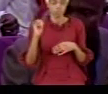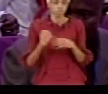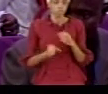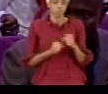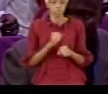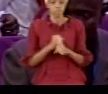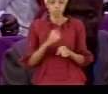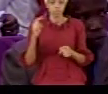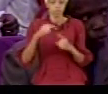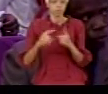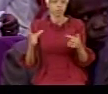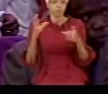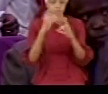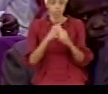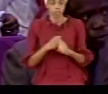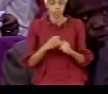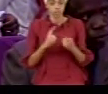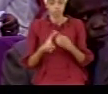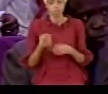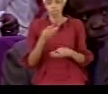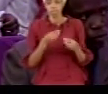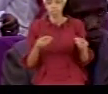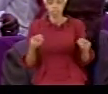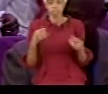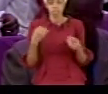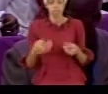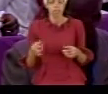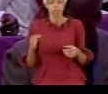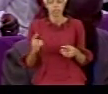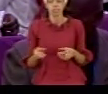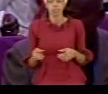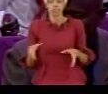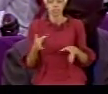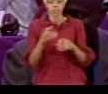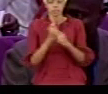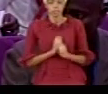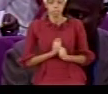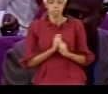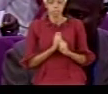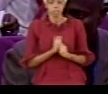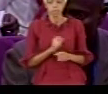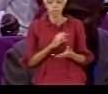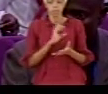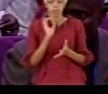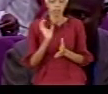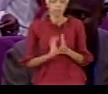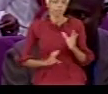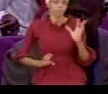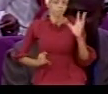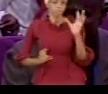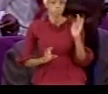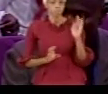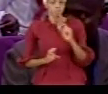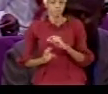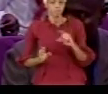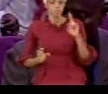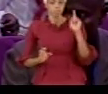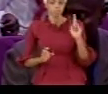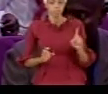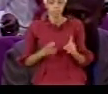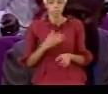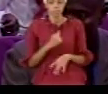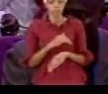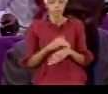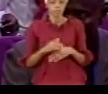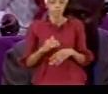did eat manna until they came unto the borders of the land of Canaan. Chapter 17, verse 1. And all the children